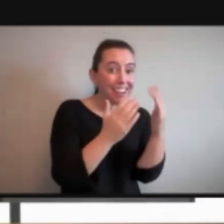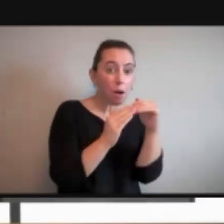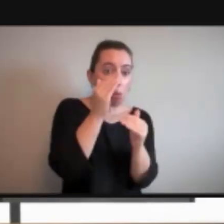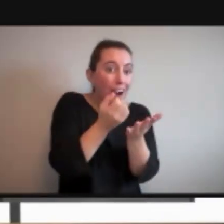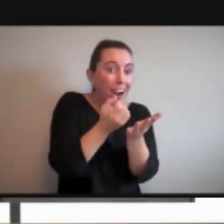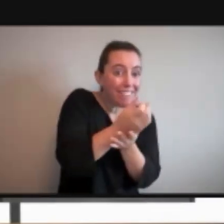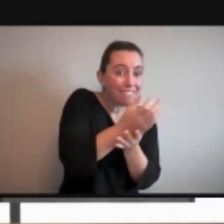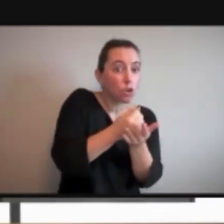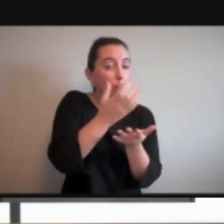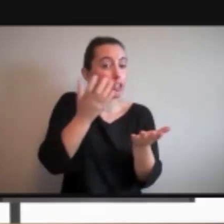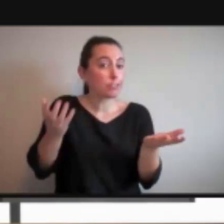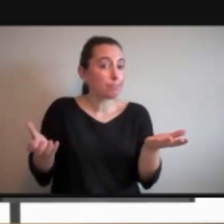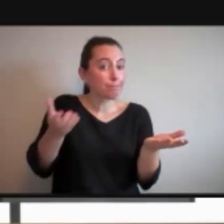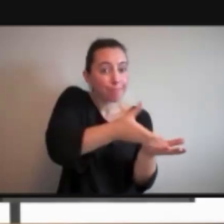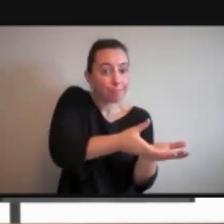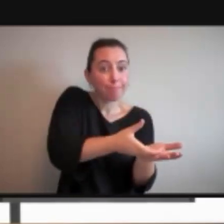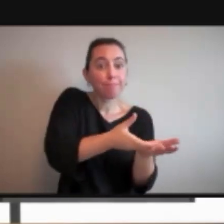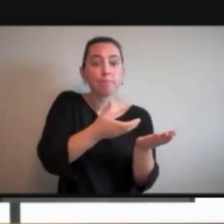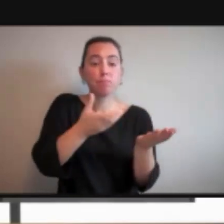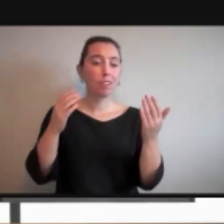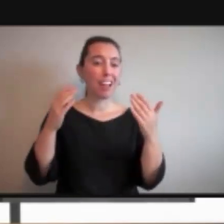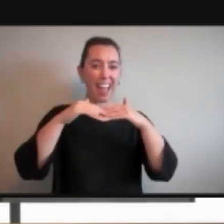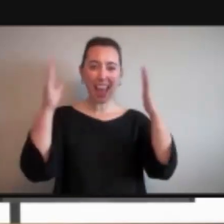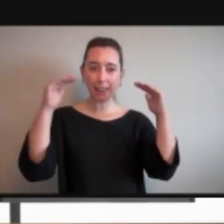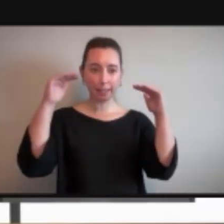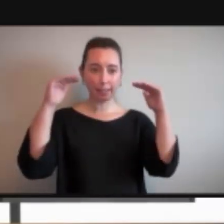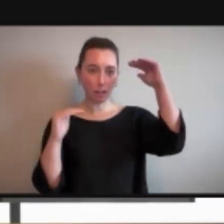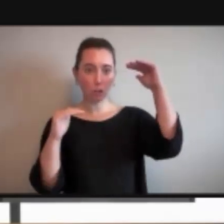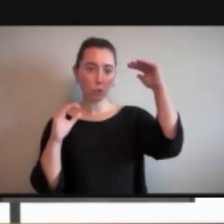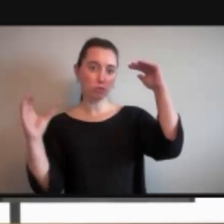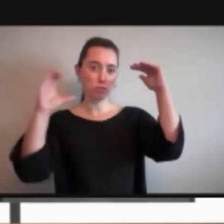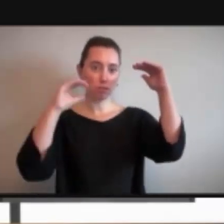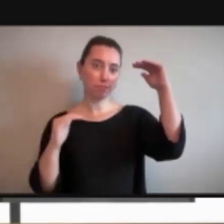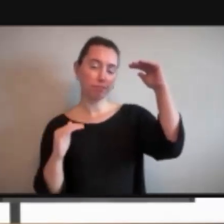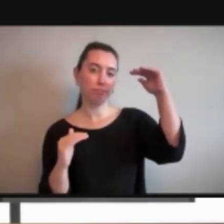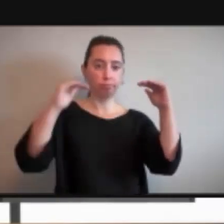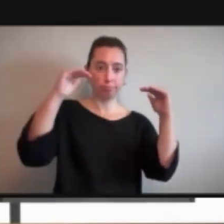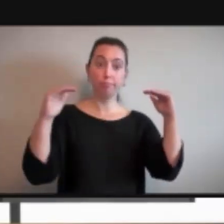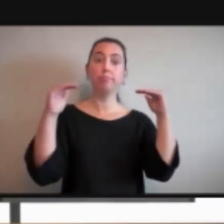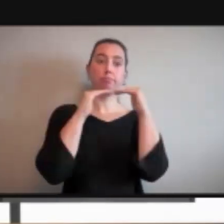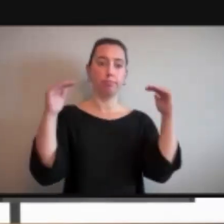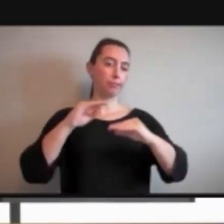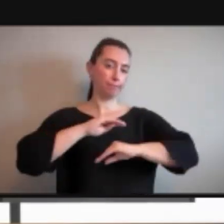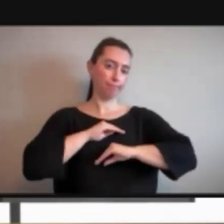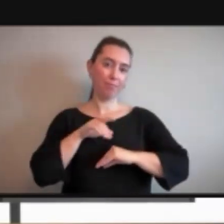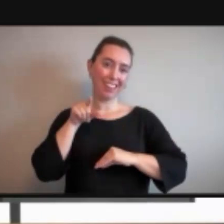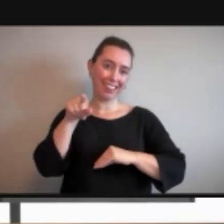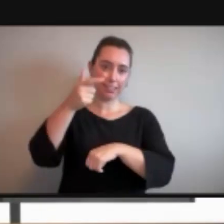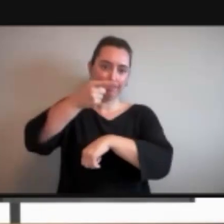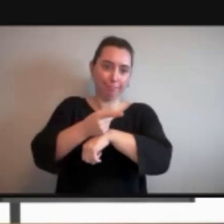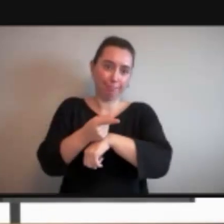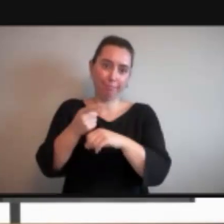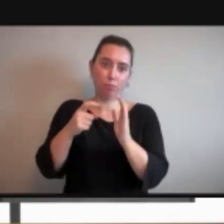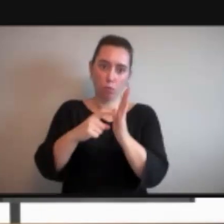that is provided to enable the adequacy and quality of the support to be judged. So again, any